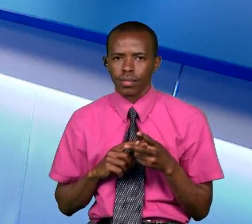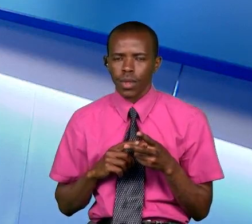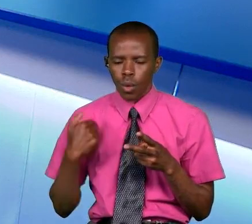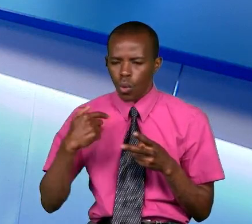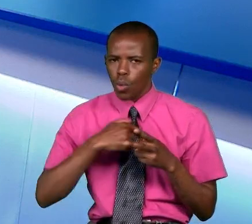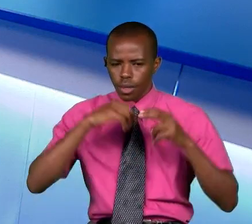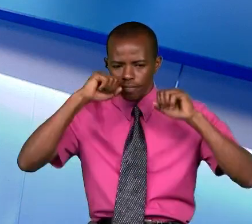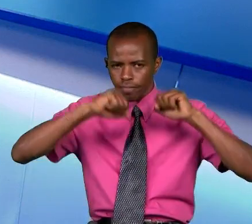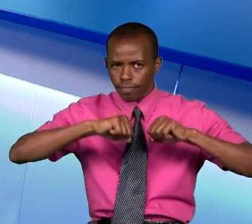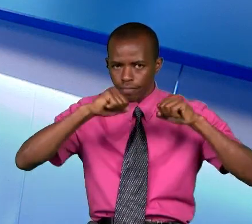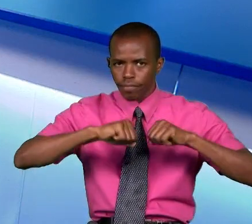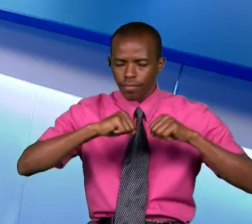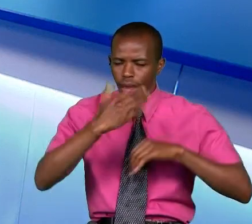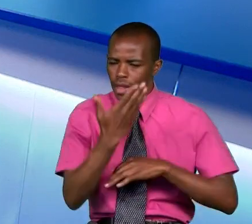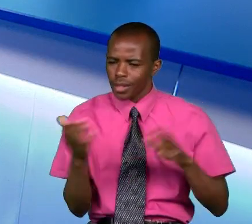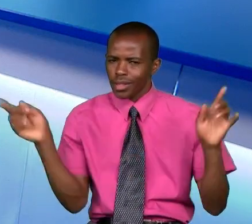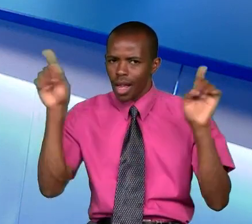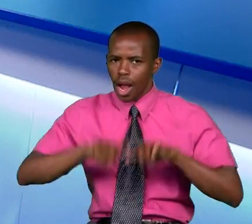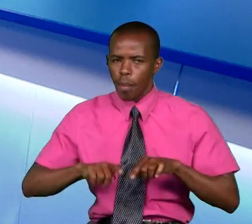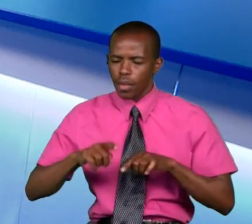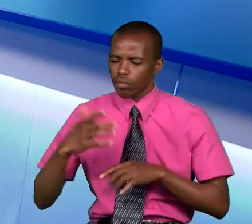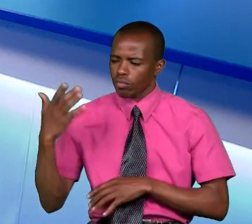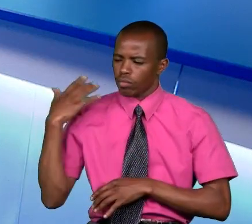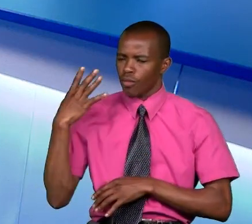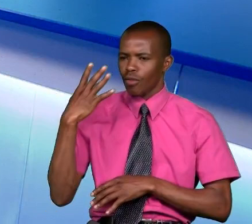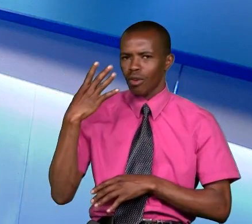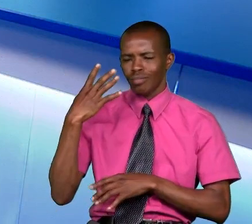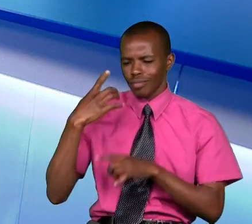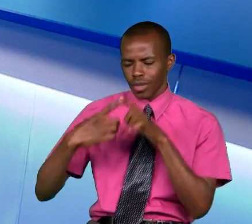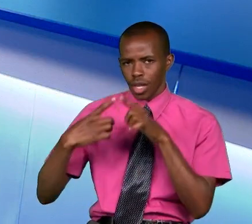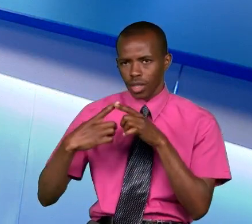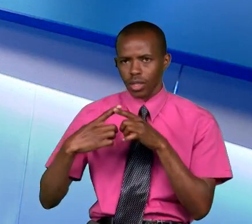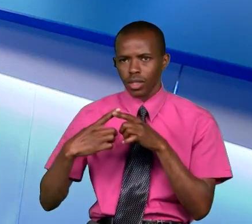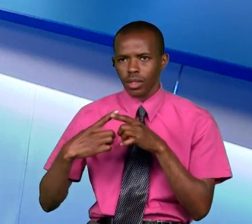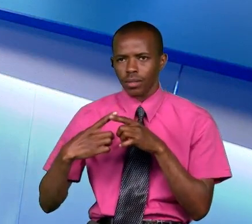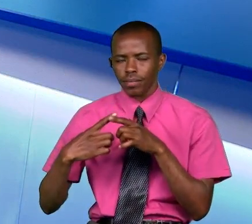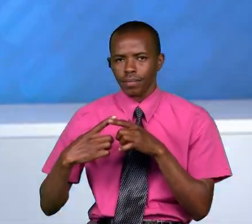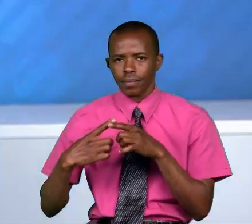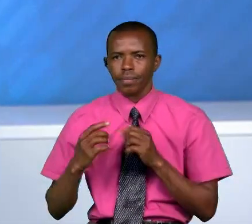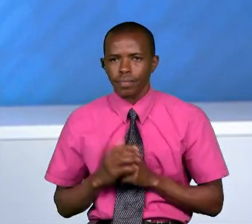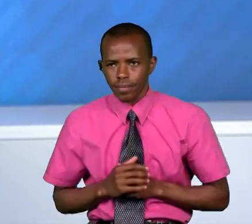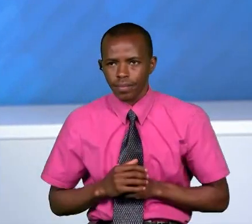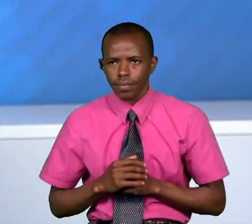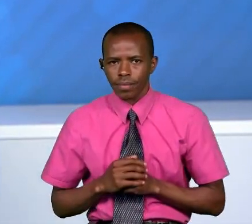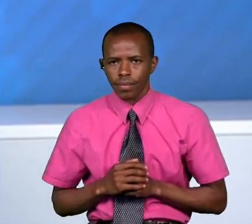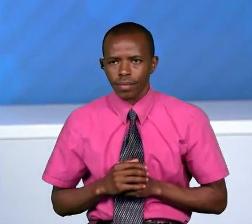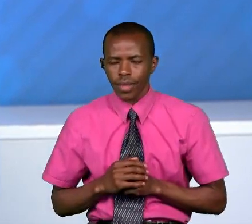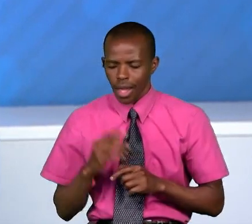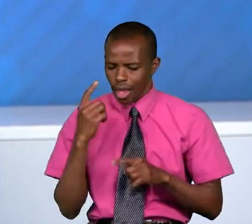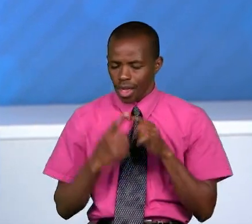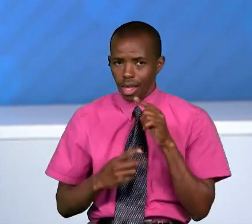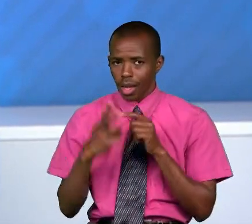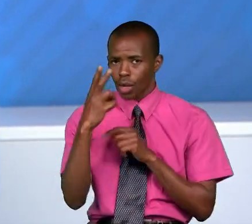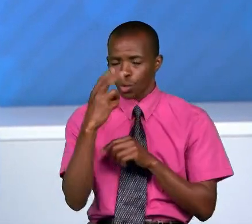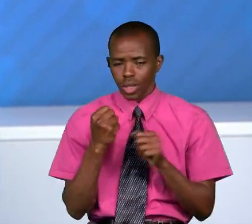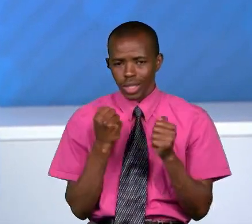agree that there are things that have happened over the past 4 years, if we are to be, you know, truthful about this issue. Yeah. Before, you know, 2013 coming all